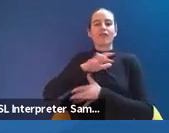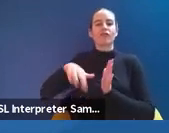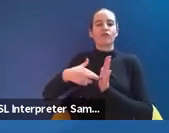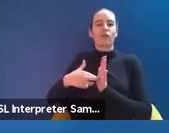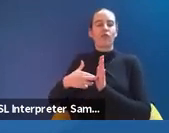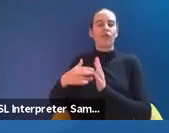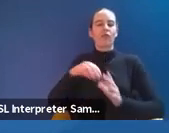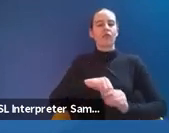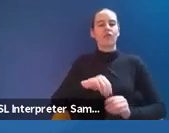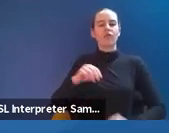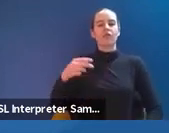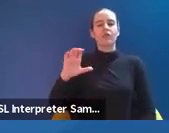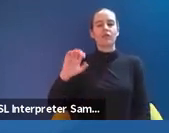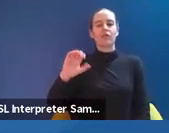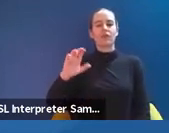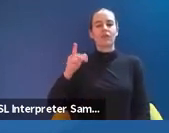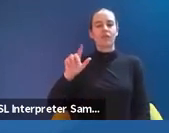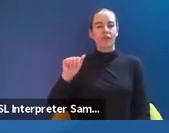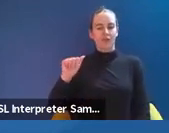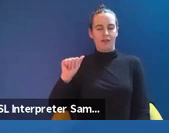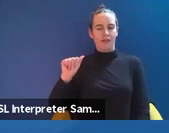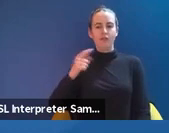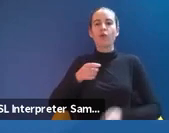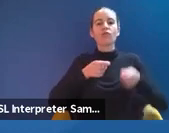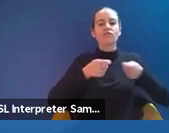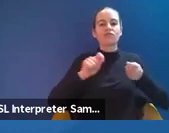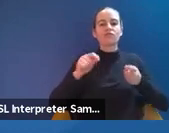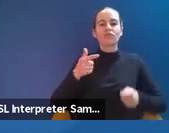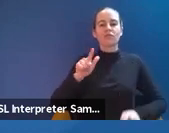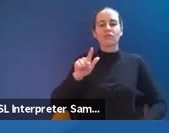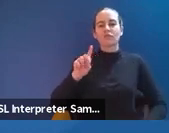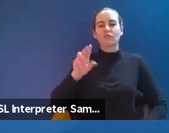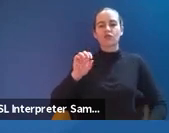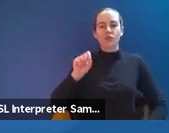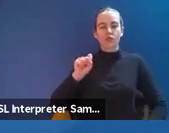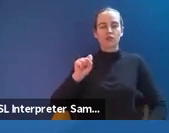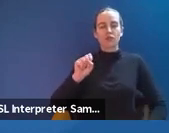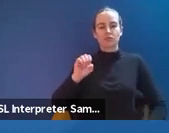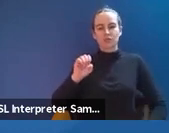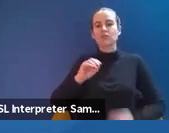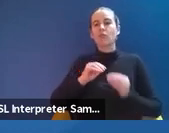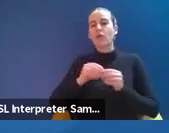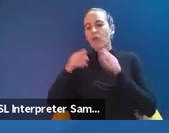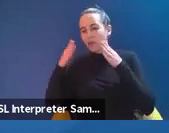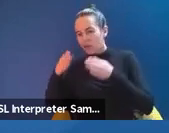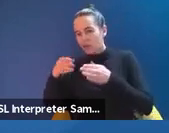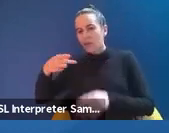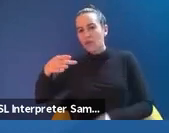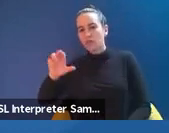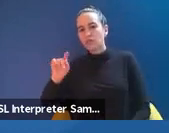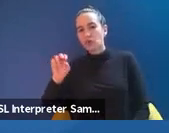glucose regulation. It's more involved in protein synthesis, signaling